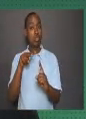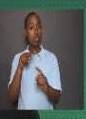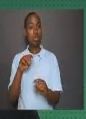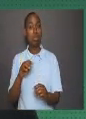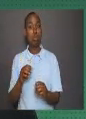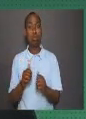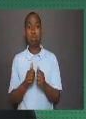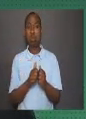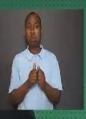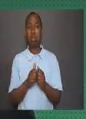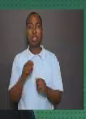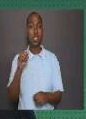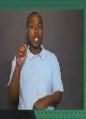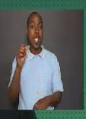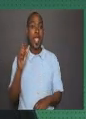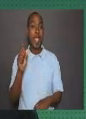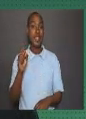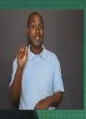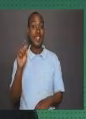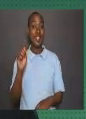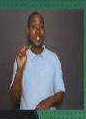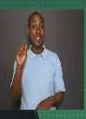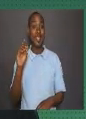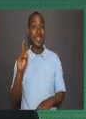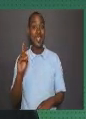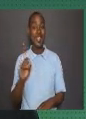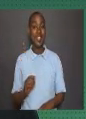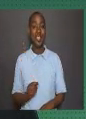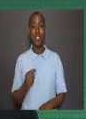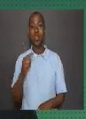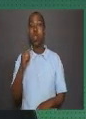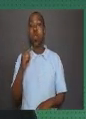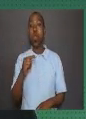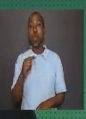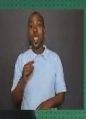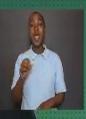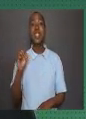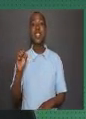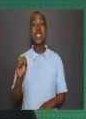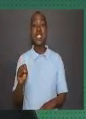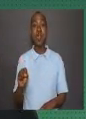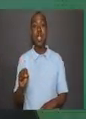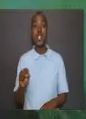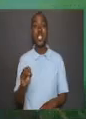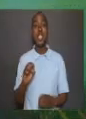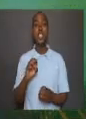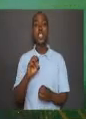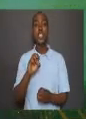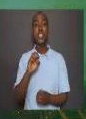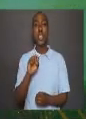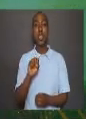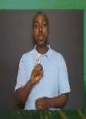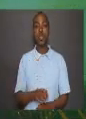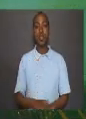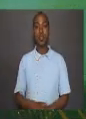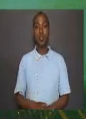common STDs, such as gonorrhea, syphilis, and chancroid.